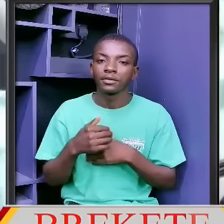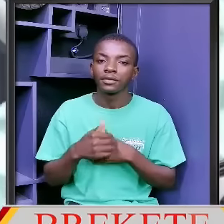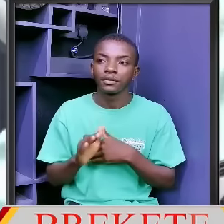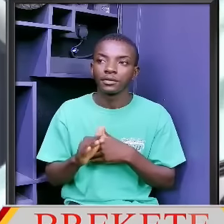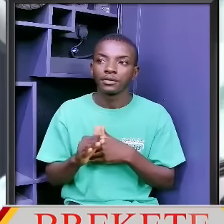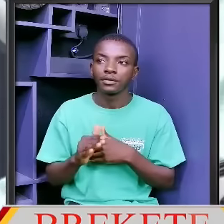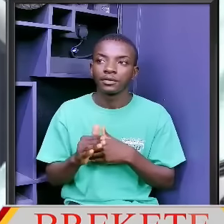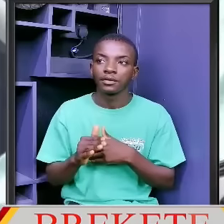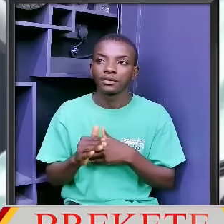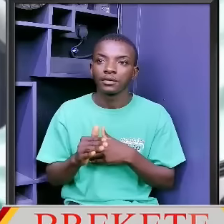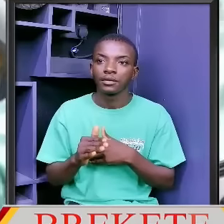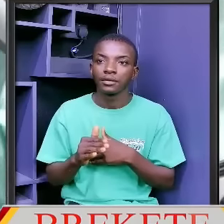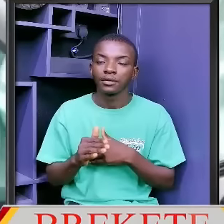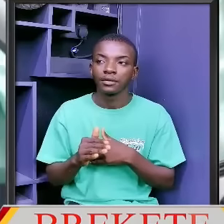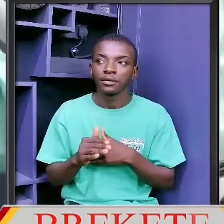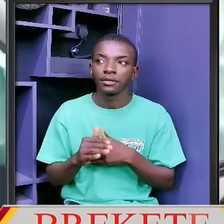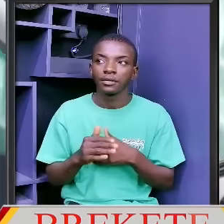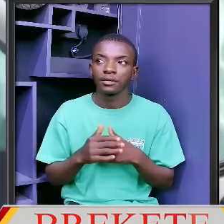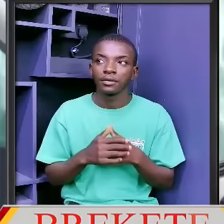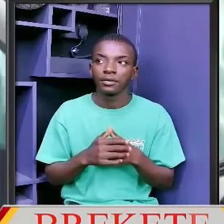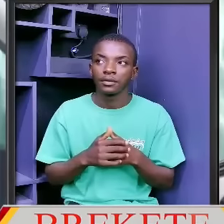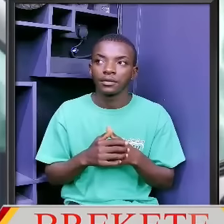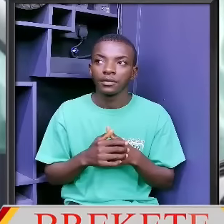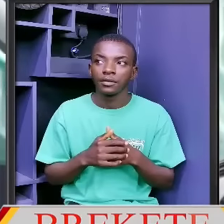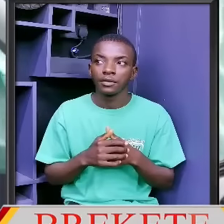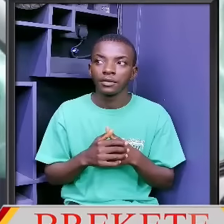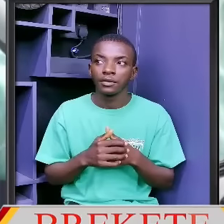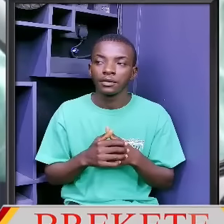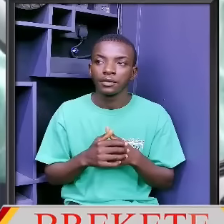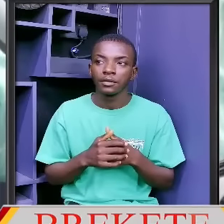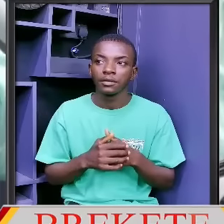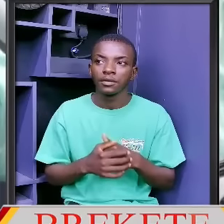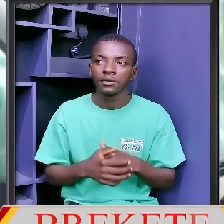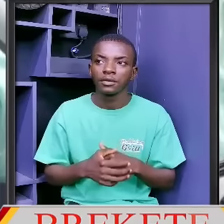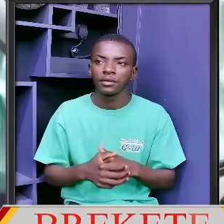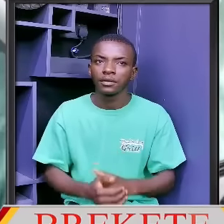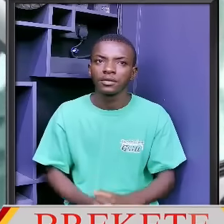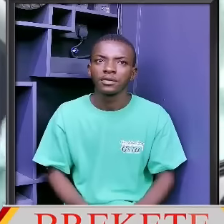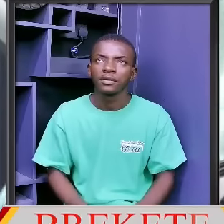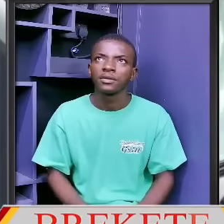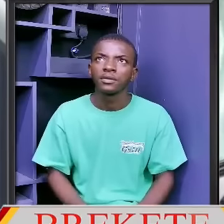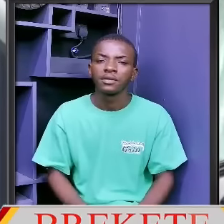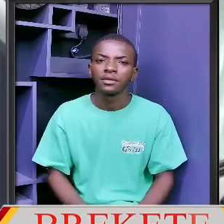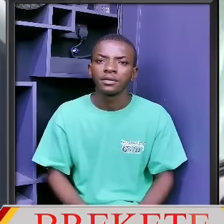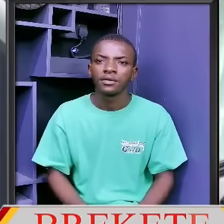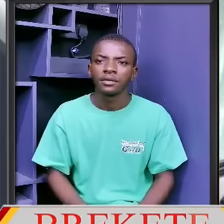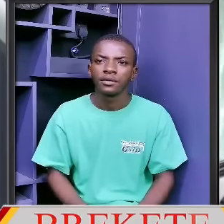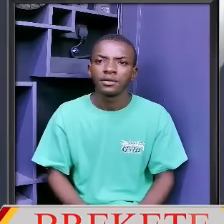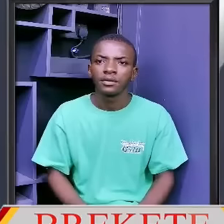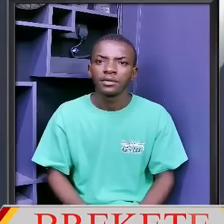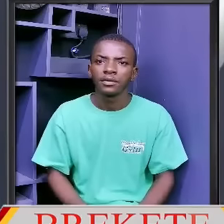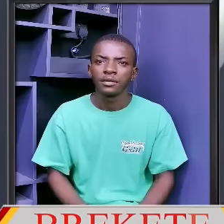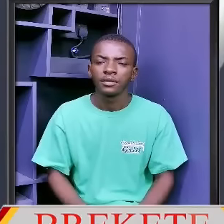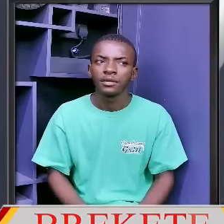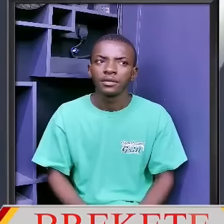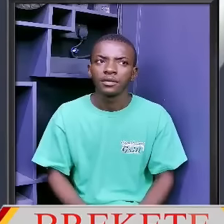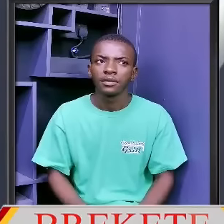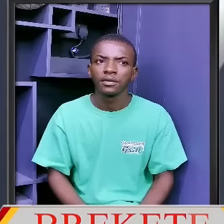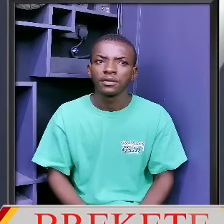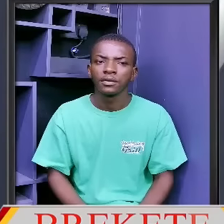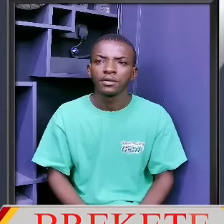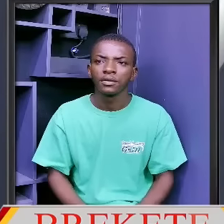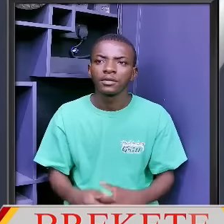the thing, I beg, when I go get us something where they deal with fly, the flies don't do too much for this. Now,